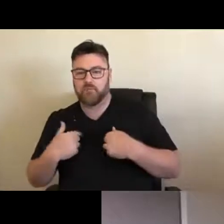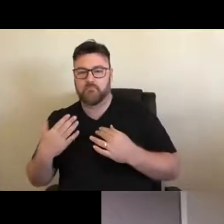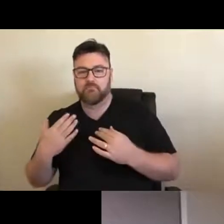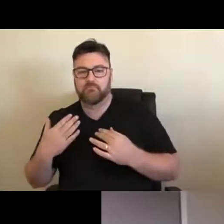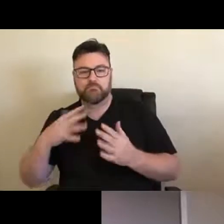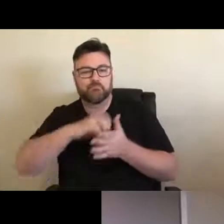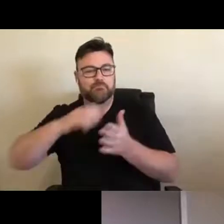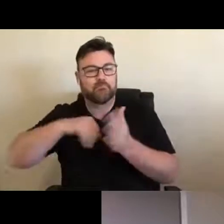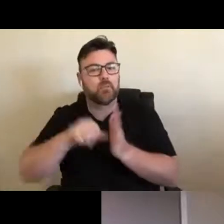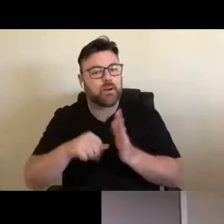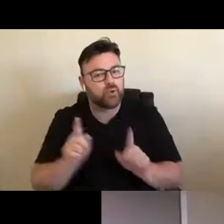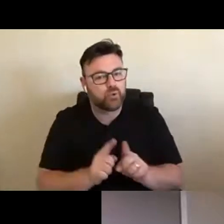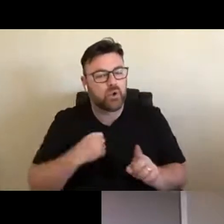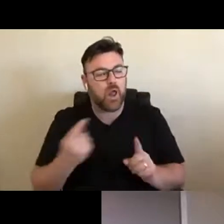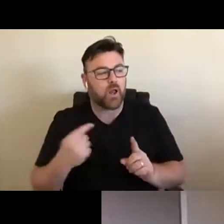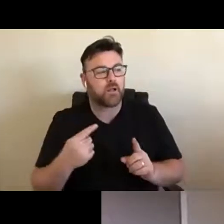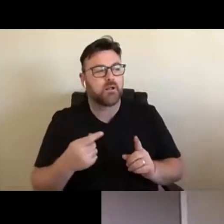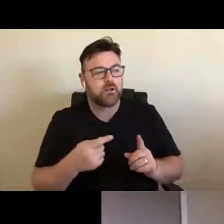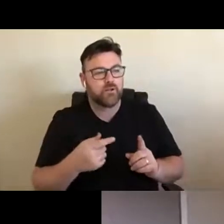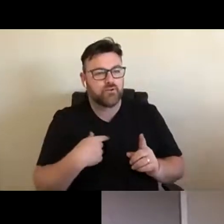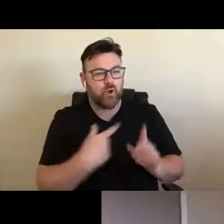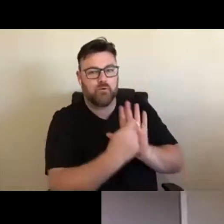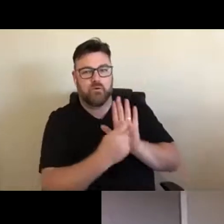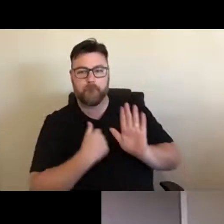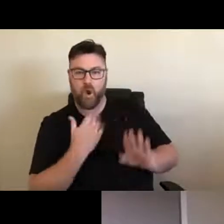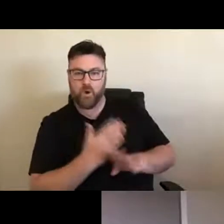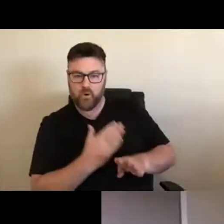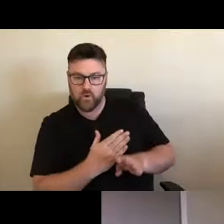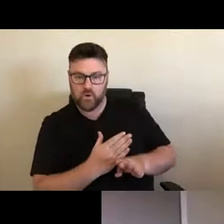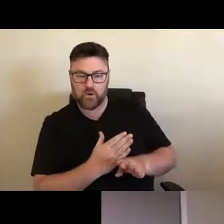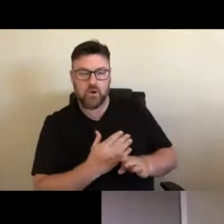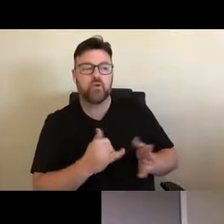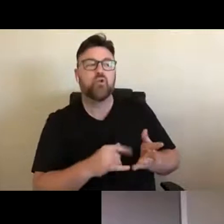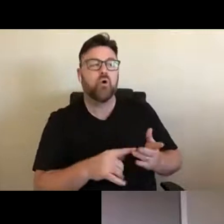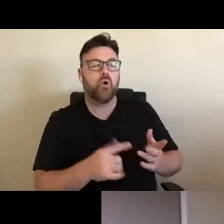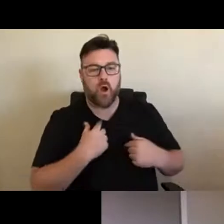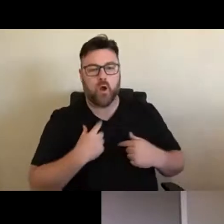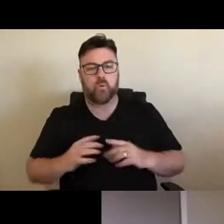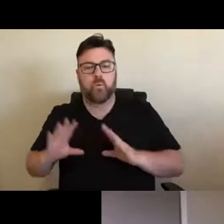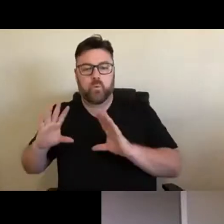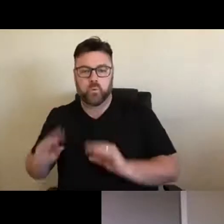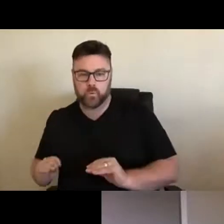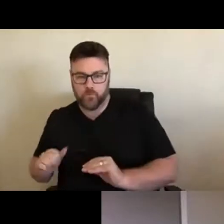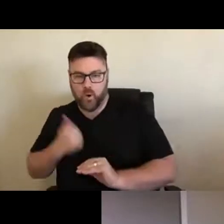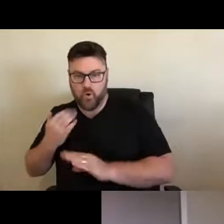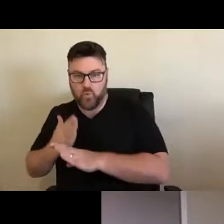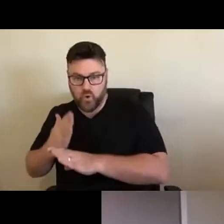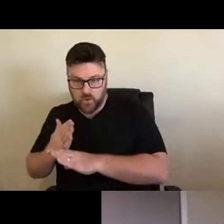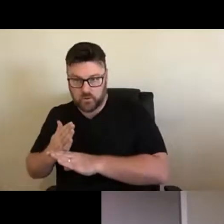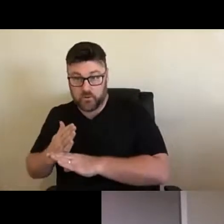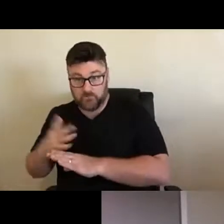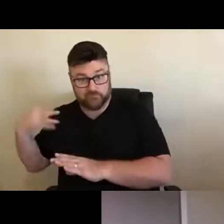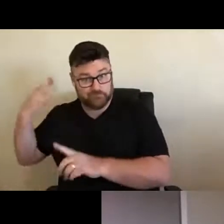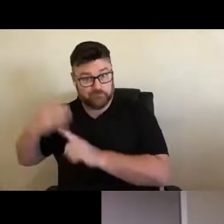the support that a local council can provide. So I sort of took it upon myself to take a bit of a hiatus. It had been about 20 years of making